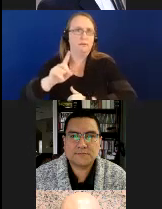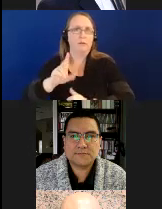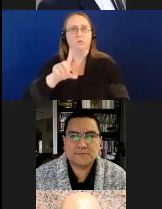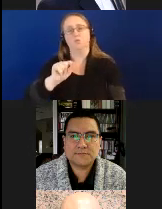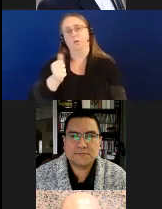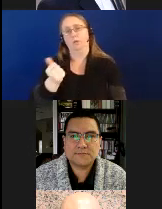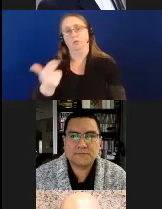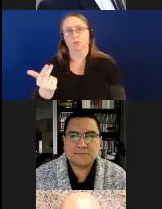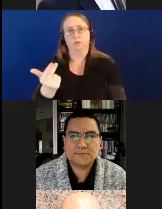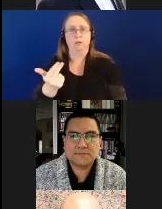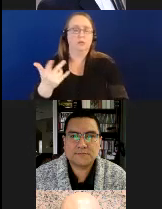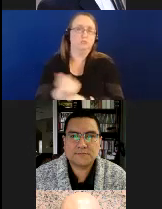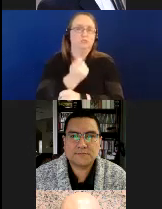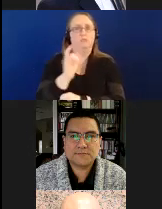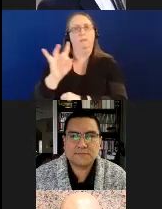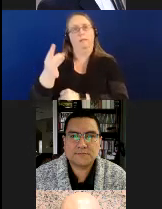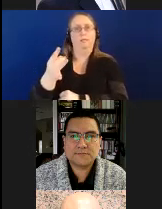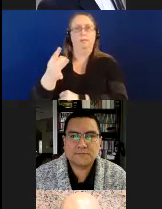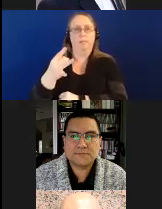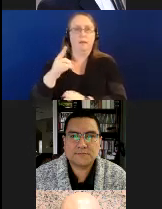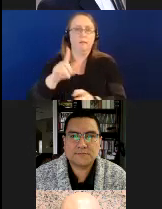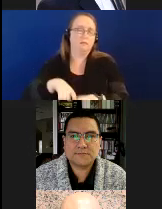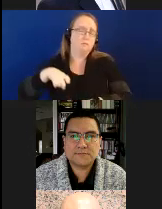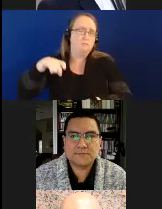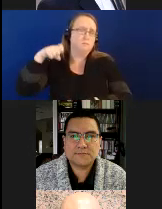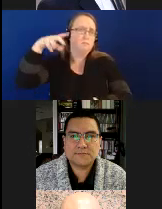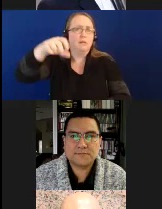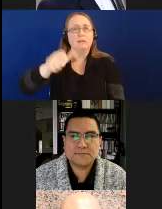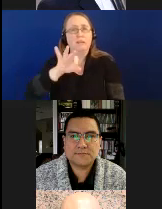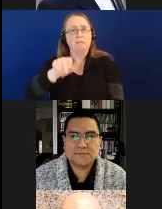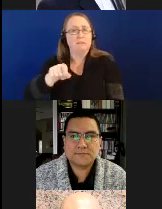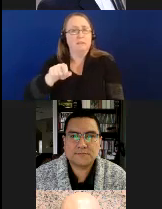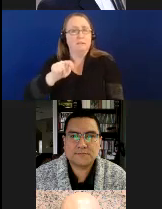she won 8th place in the pole vault by jumping 10 feet 6 inches high.